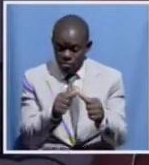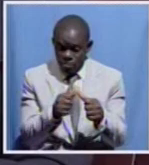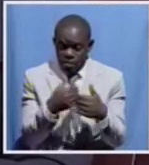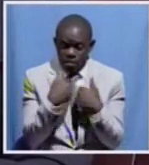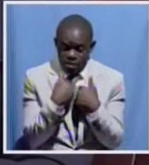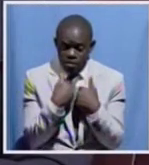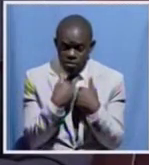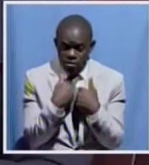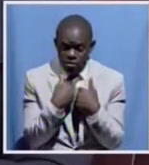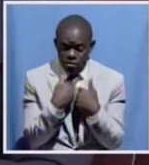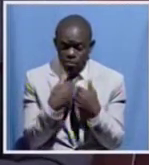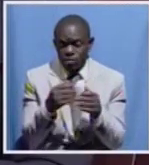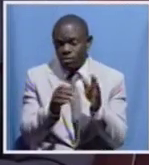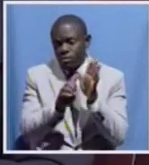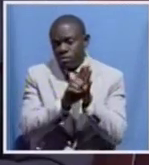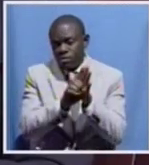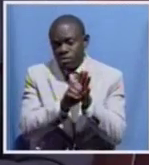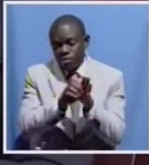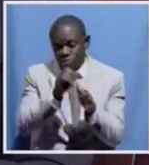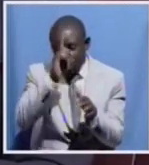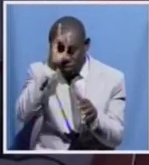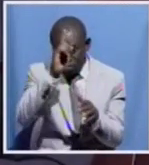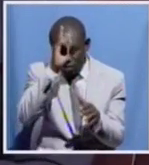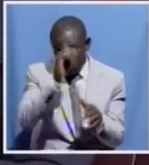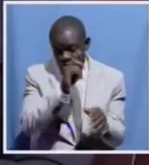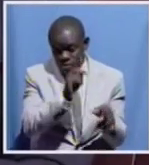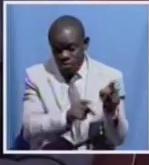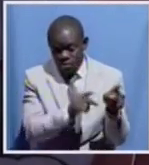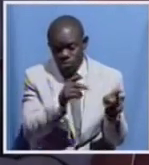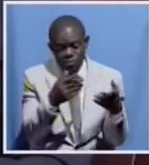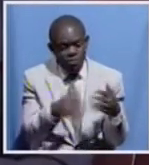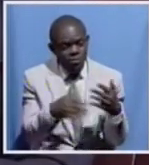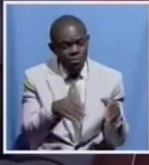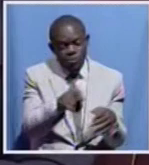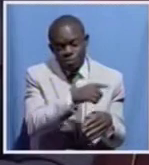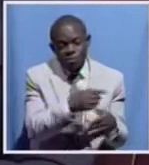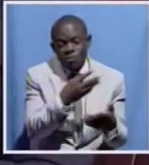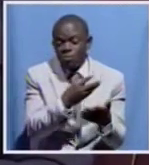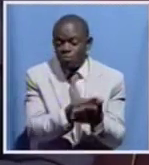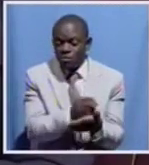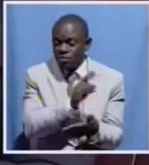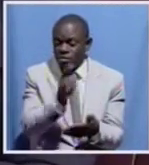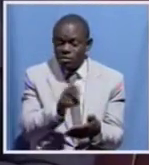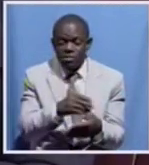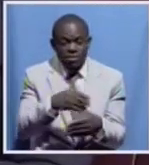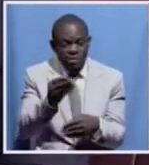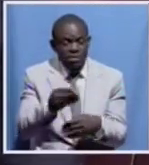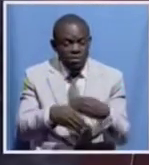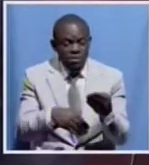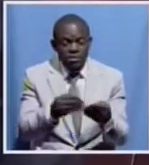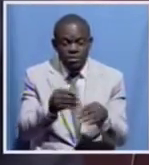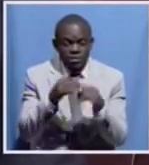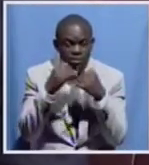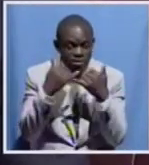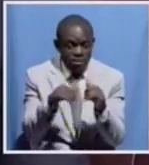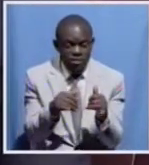assure you that, for instance, Germans, they're big spenders. It's Europe's richest country